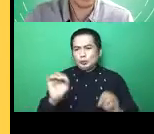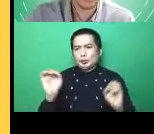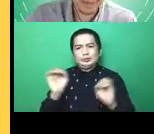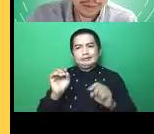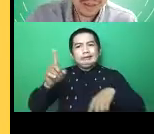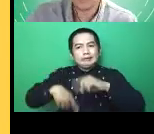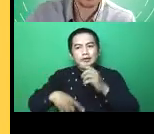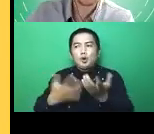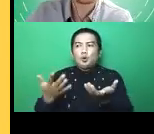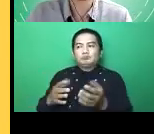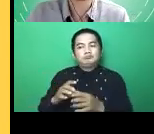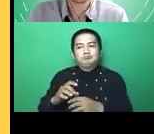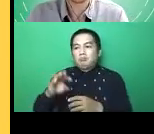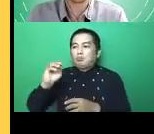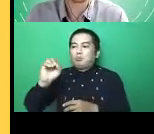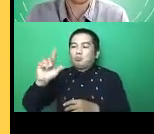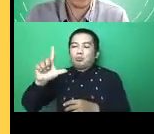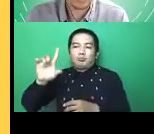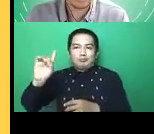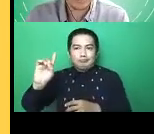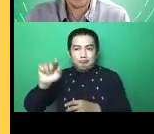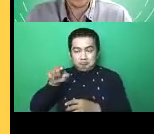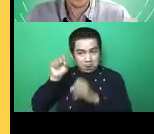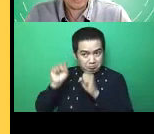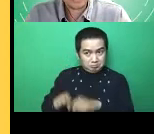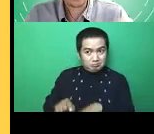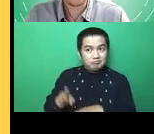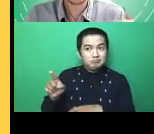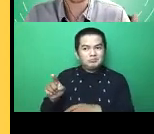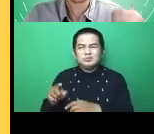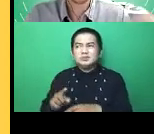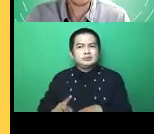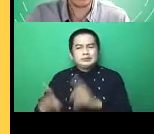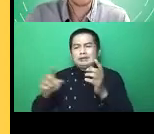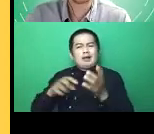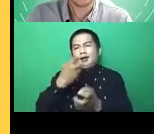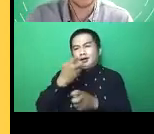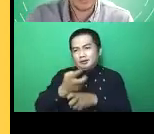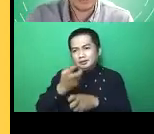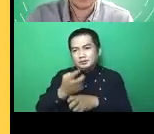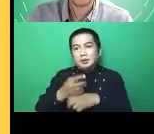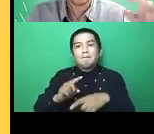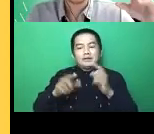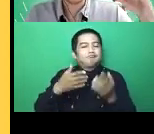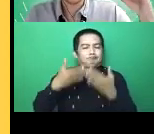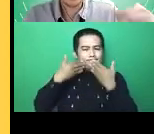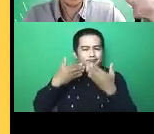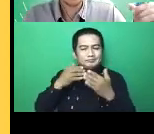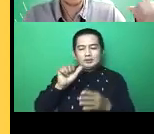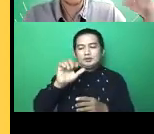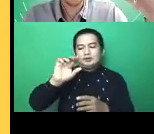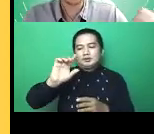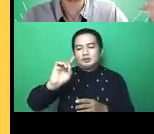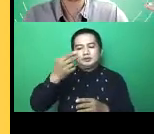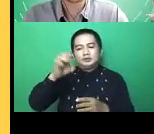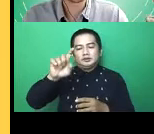that in a mold, you wouldn't be able to make that kind of geometry. There are things that are possible thanks to additive manufacturing, and these